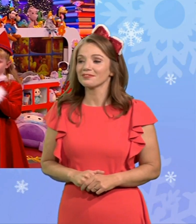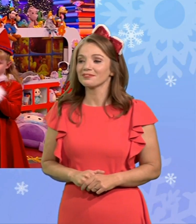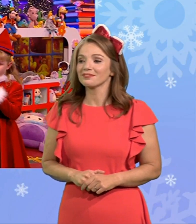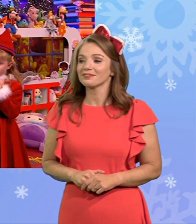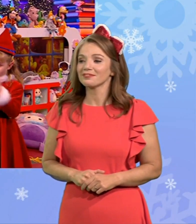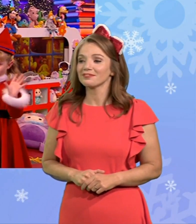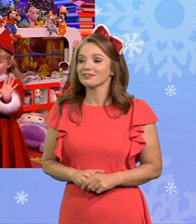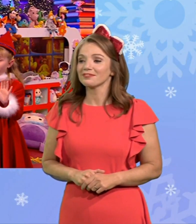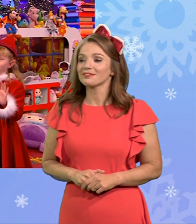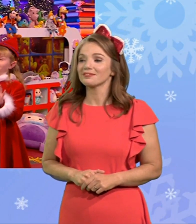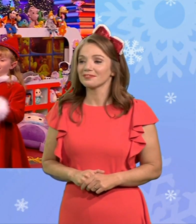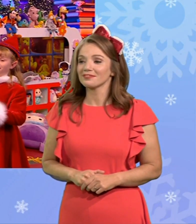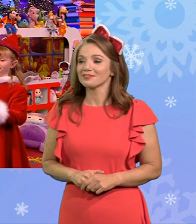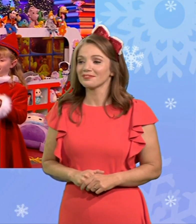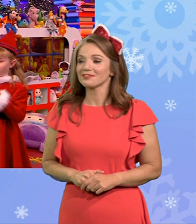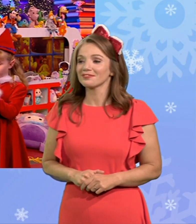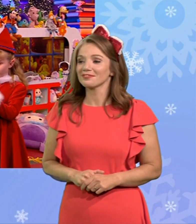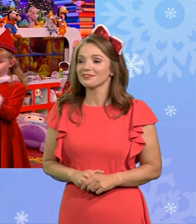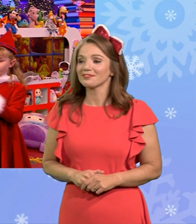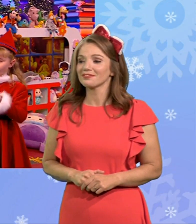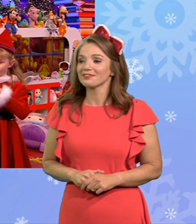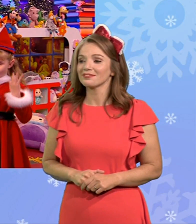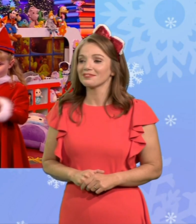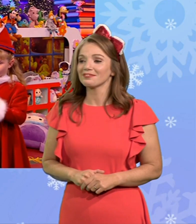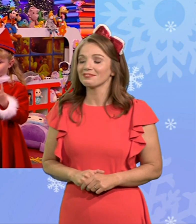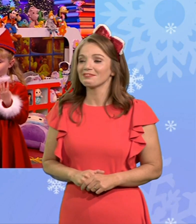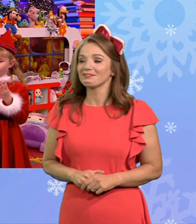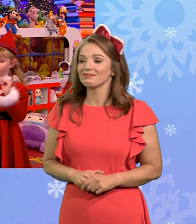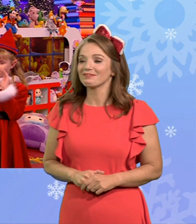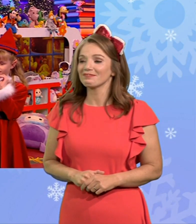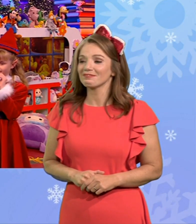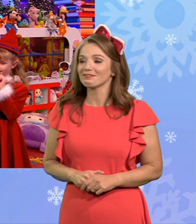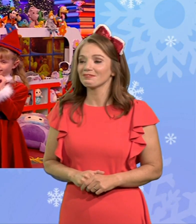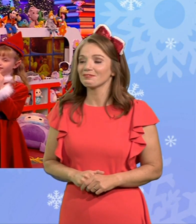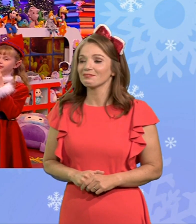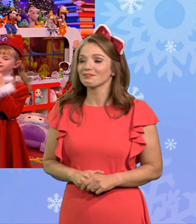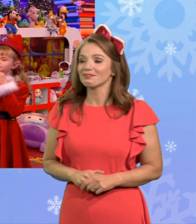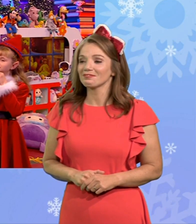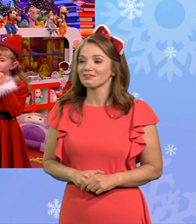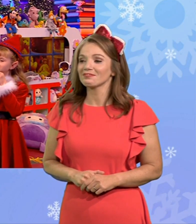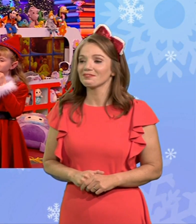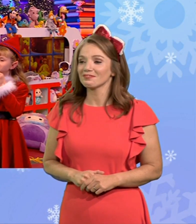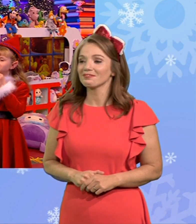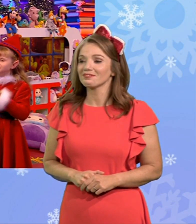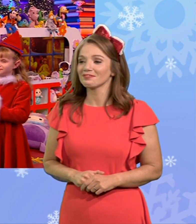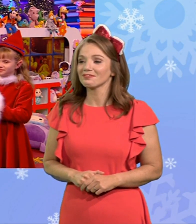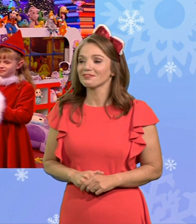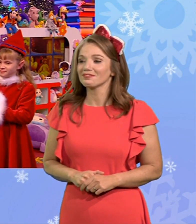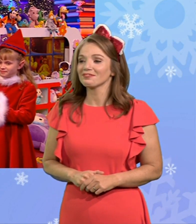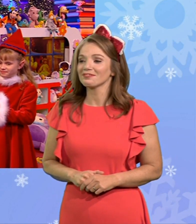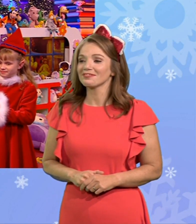are providing a worldwide simulcast of the Late